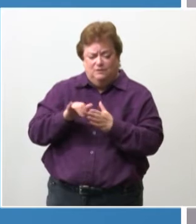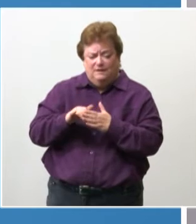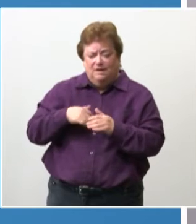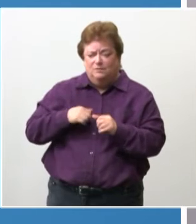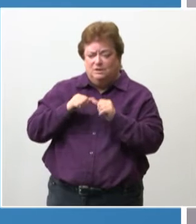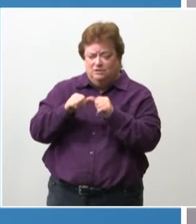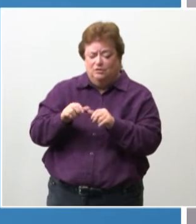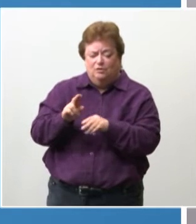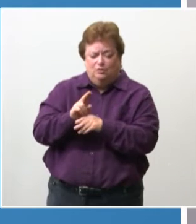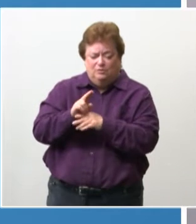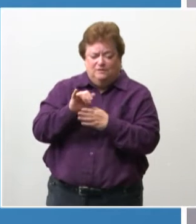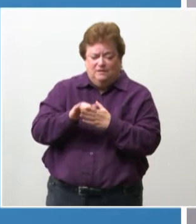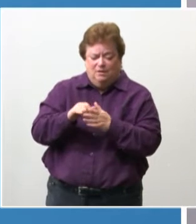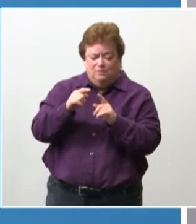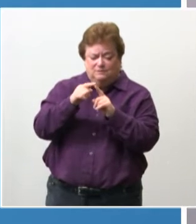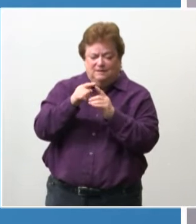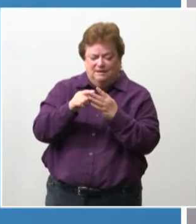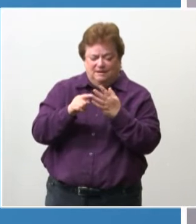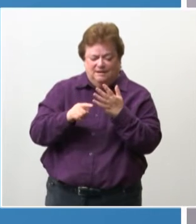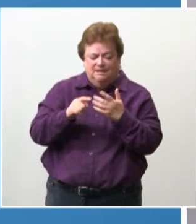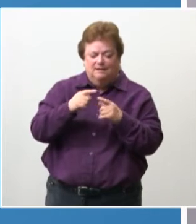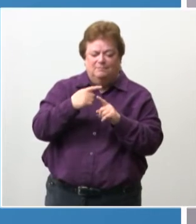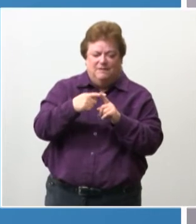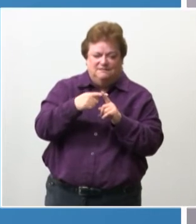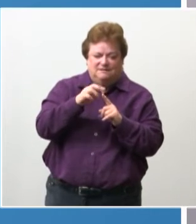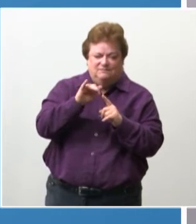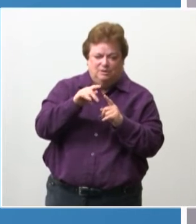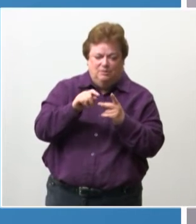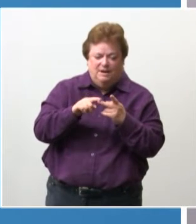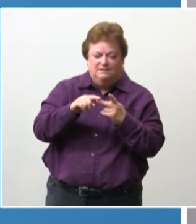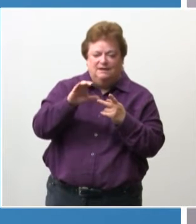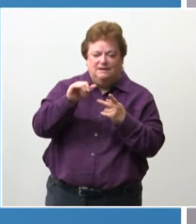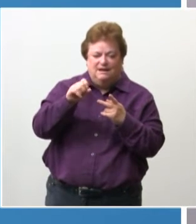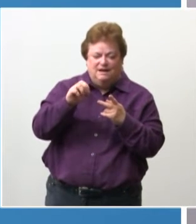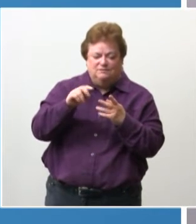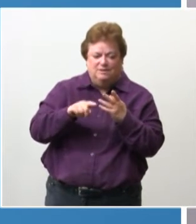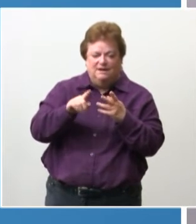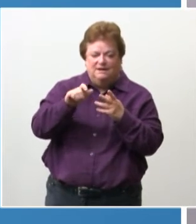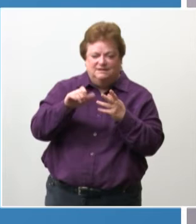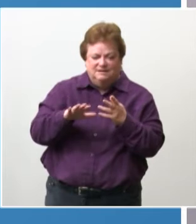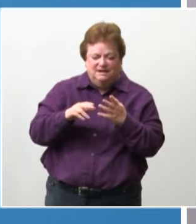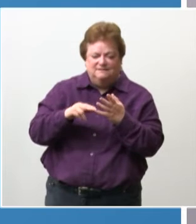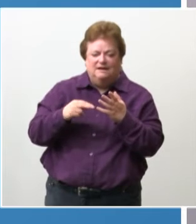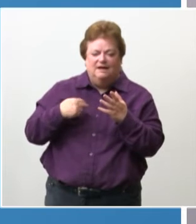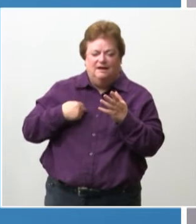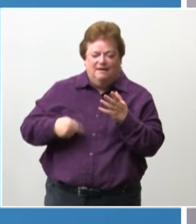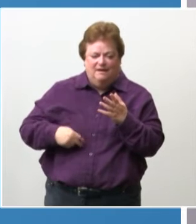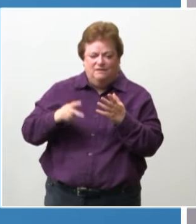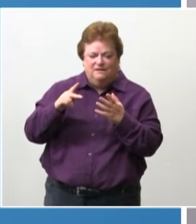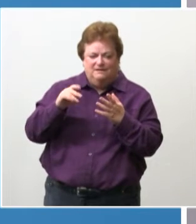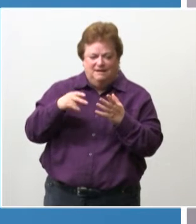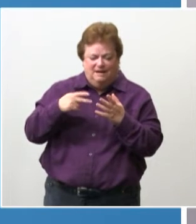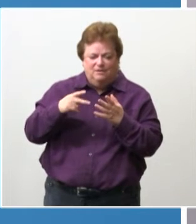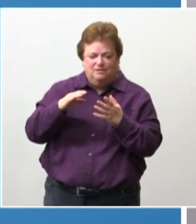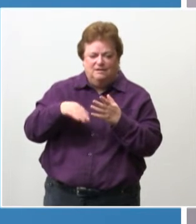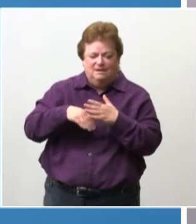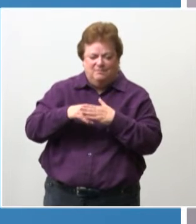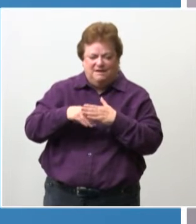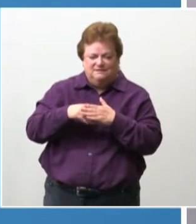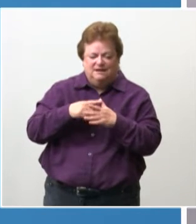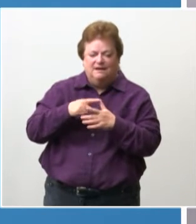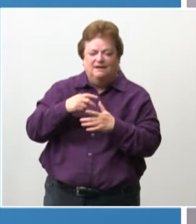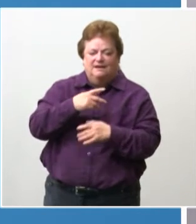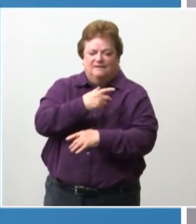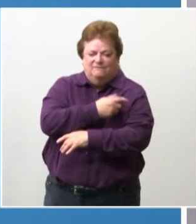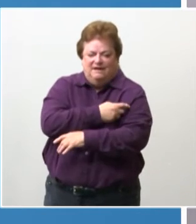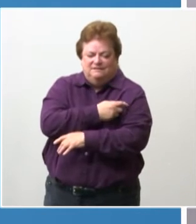key indicators including positivity rate, case rate, testing, healthcare capacity, vaccinations, and